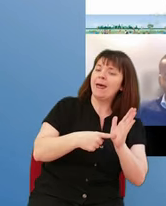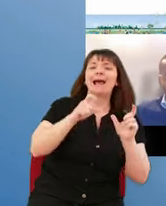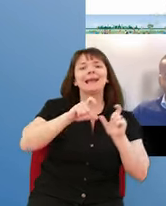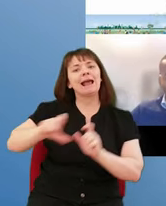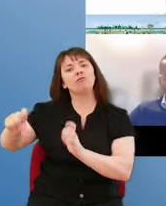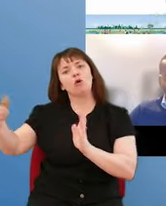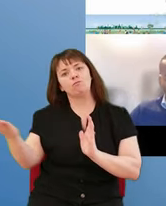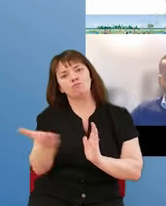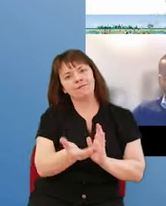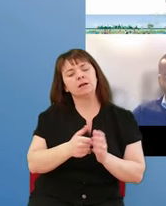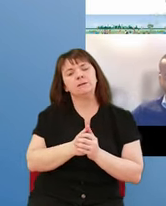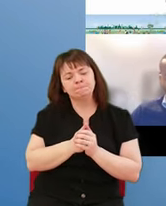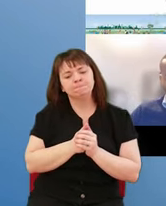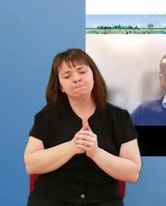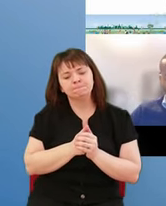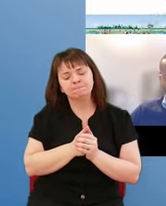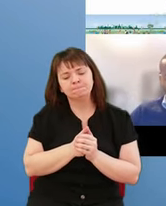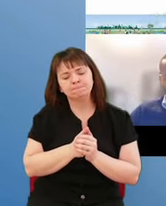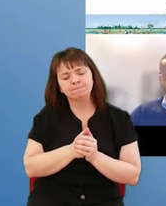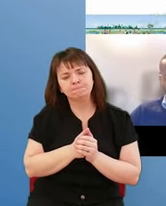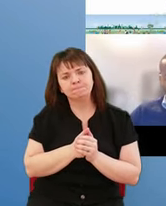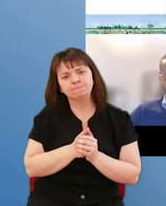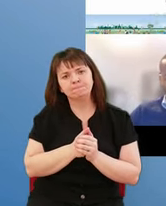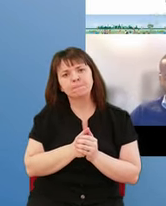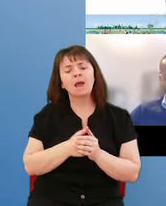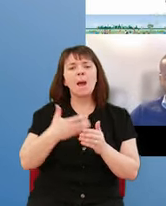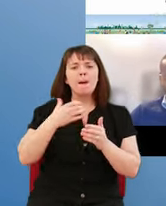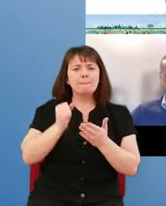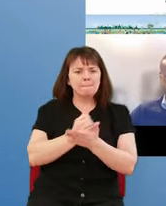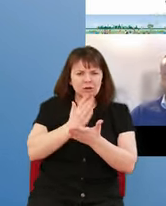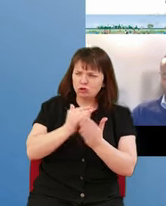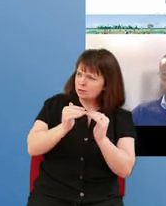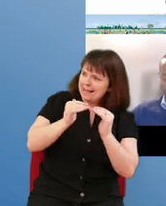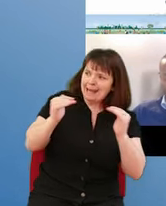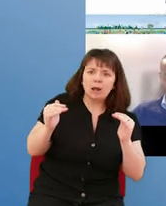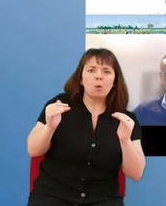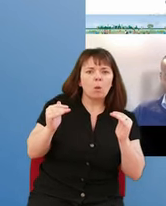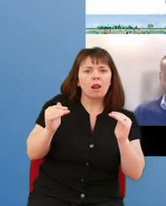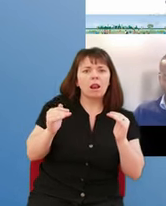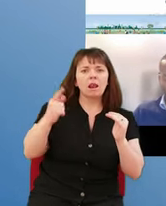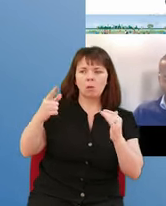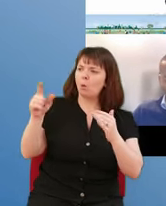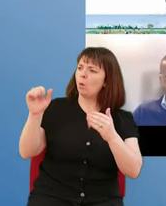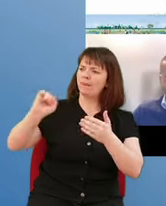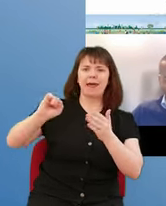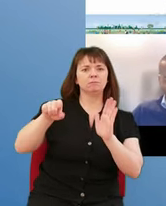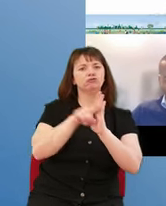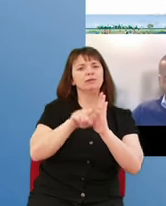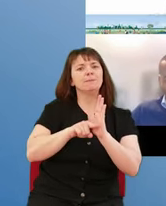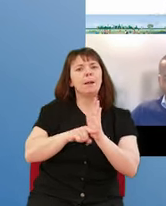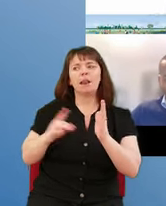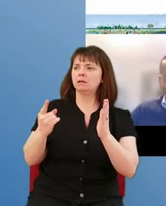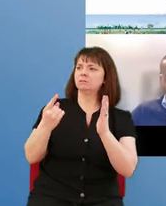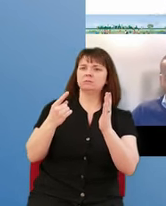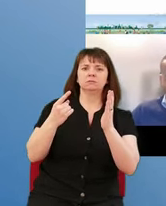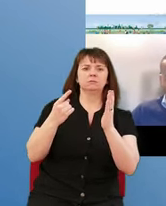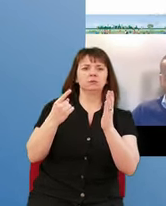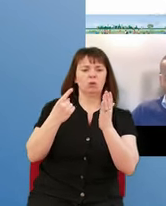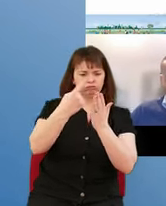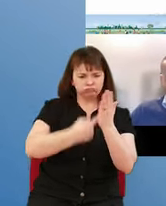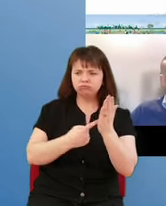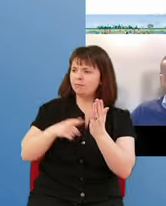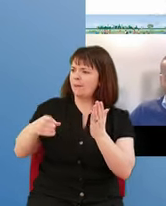fundamental principles. That means that every patient is able to benefit from that additional service, even though those additional services might be slightly different. So I think that's the